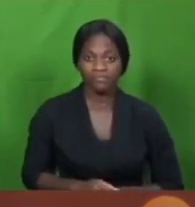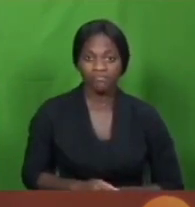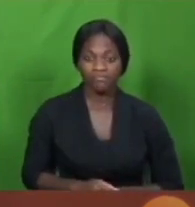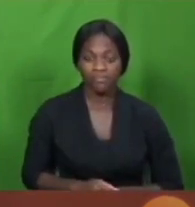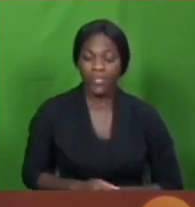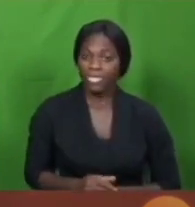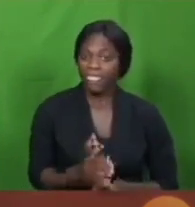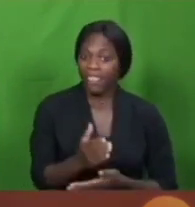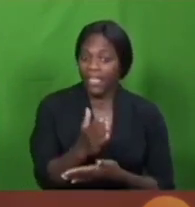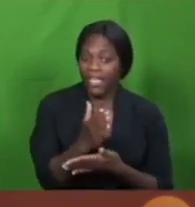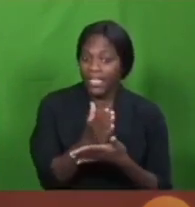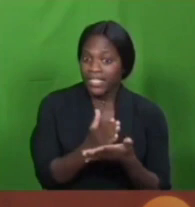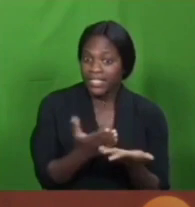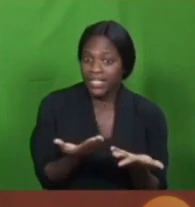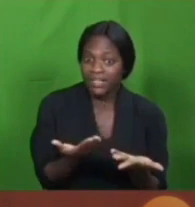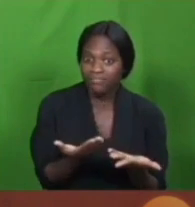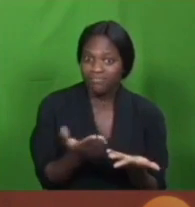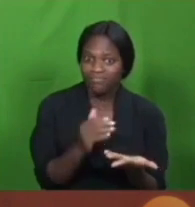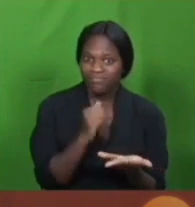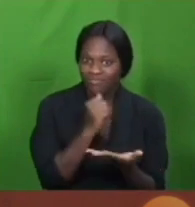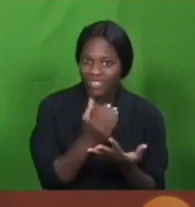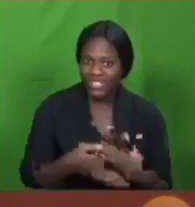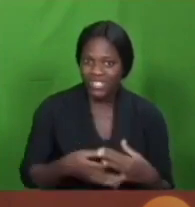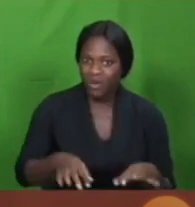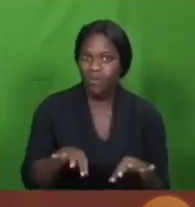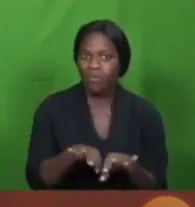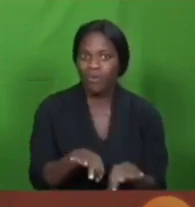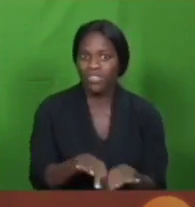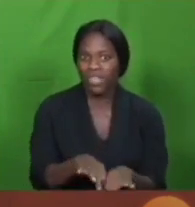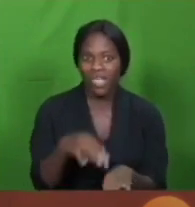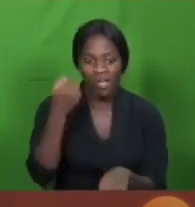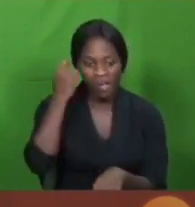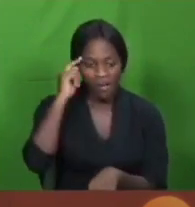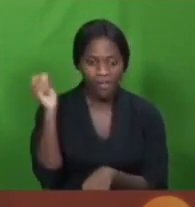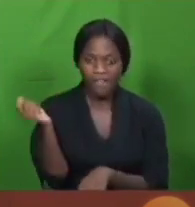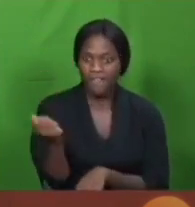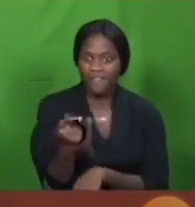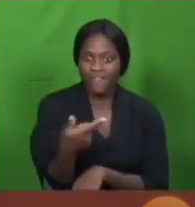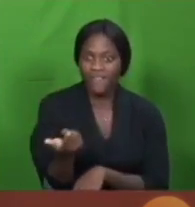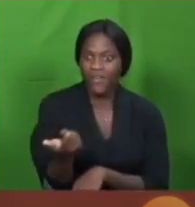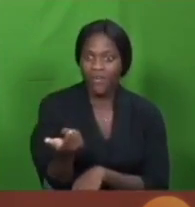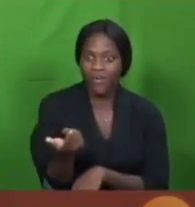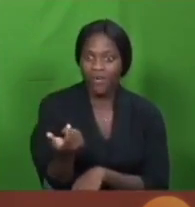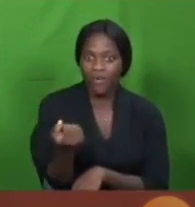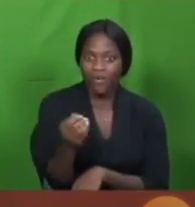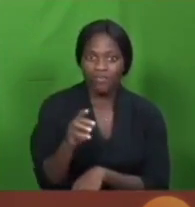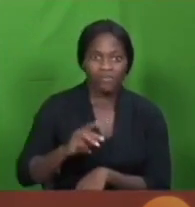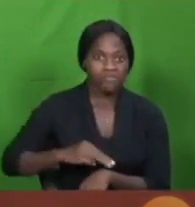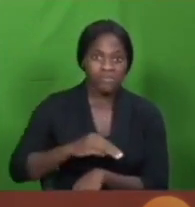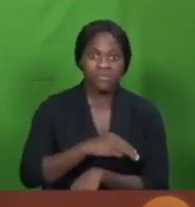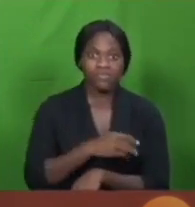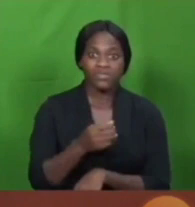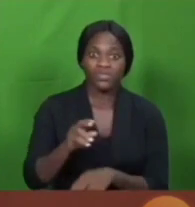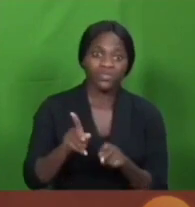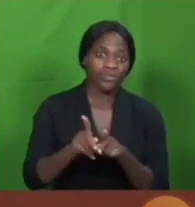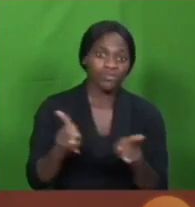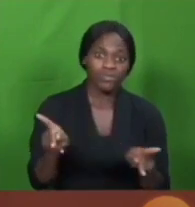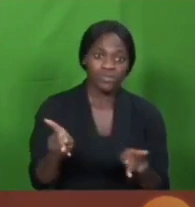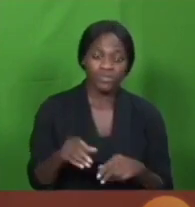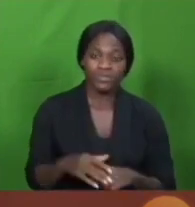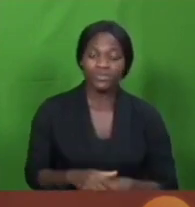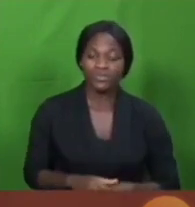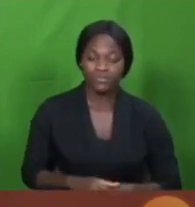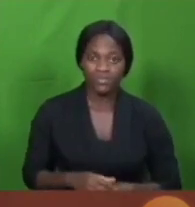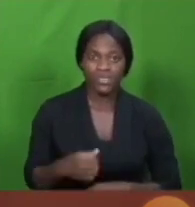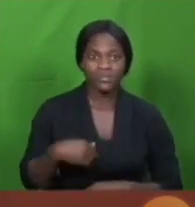not be necessary for the knowledge of even members or the public. So I